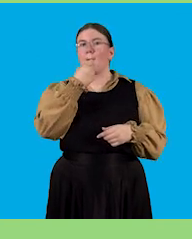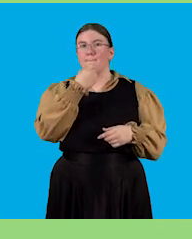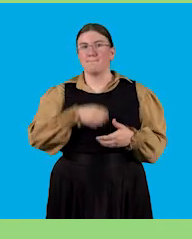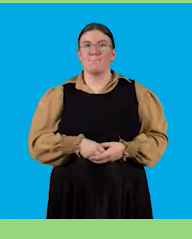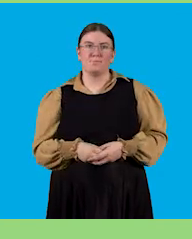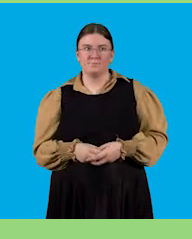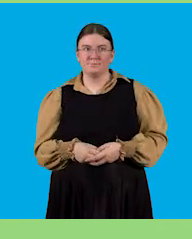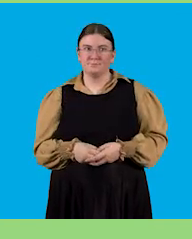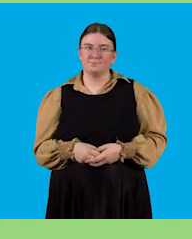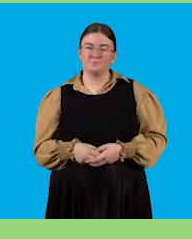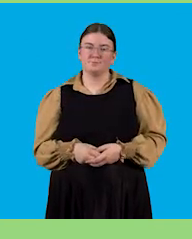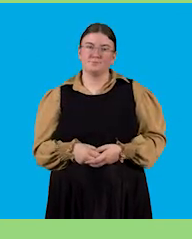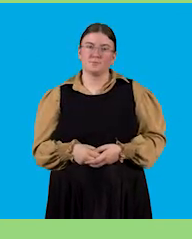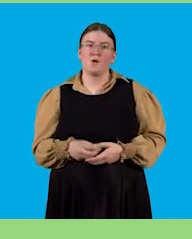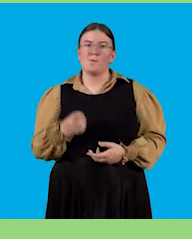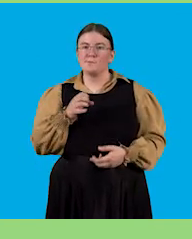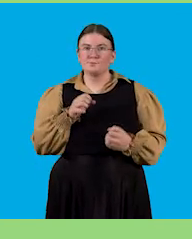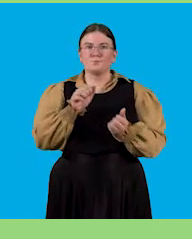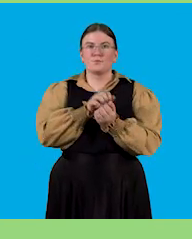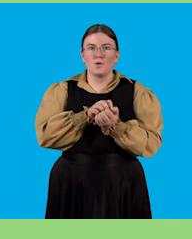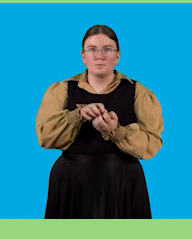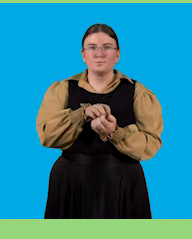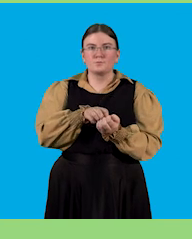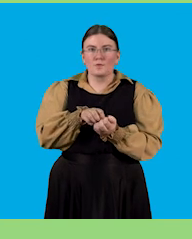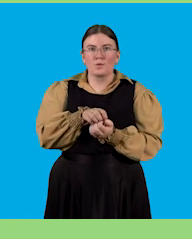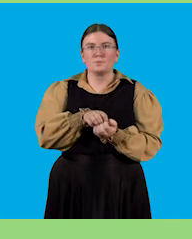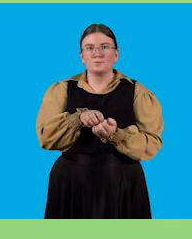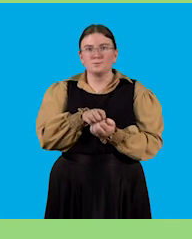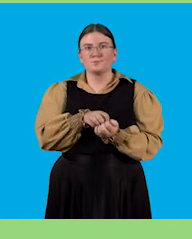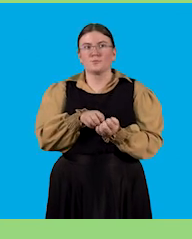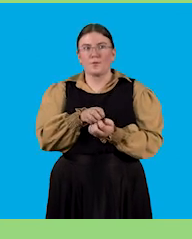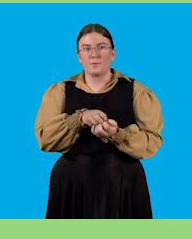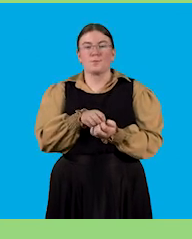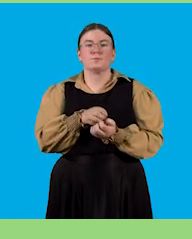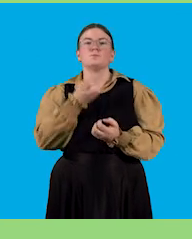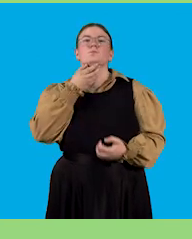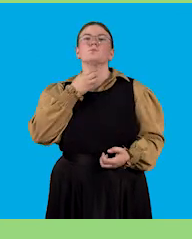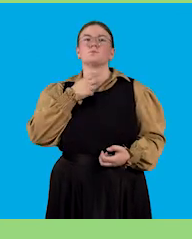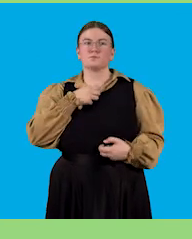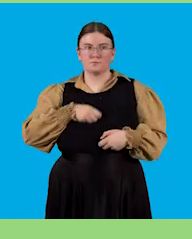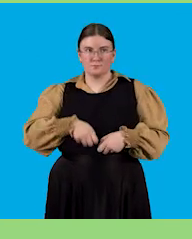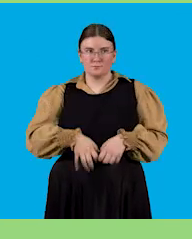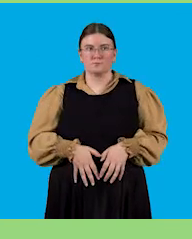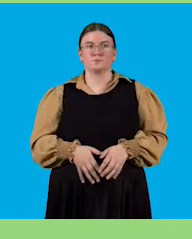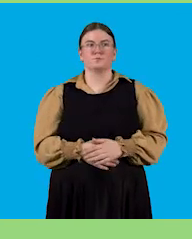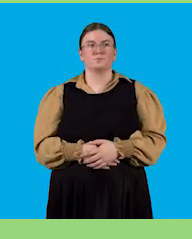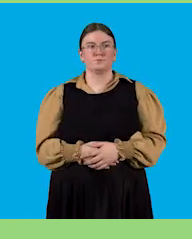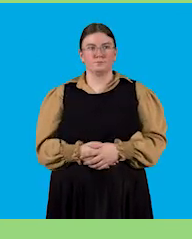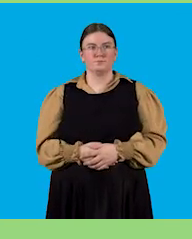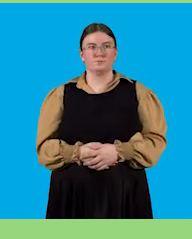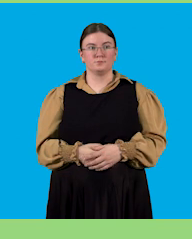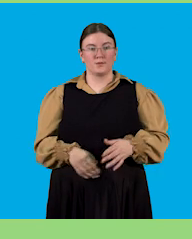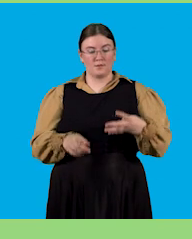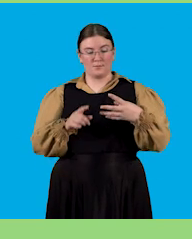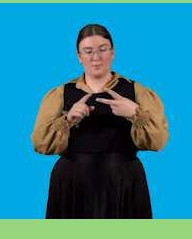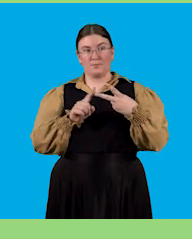mouth and you chew so that you swallowed, so then it is digested. And